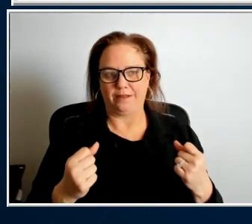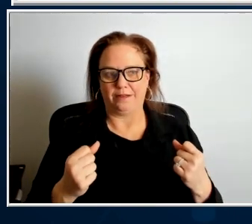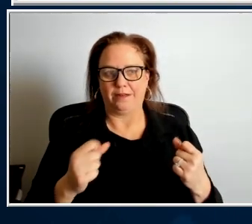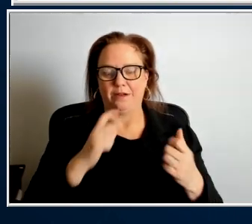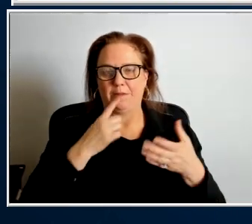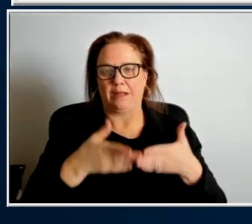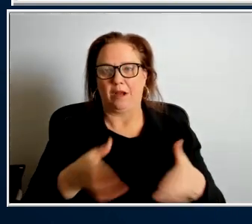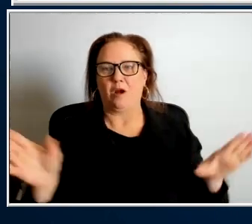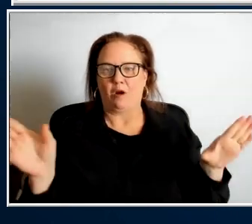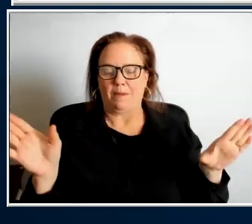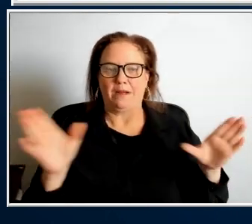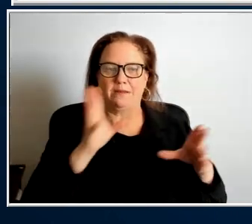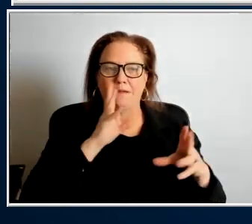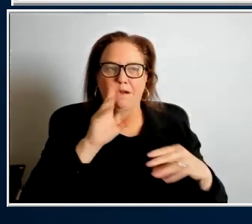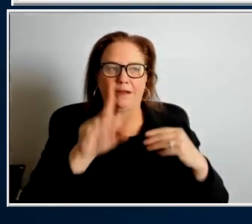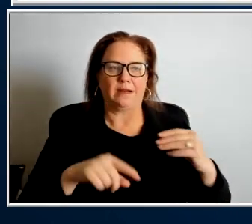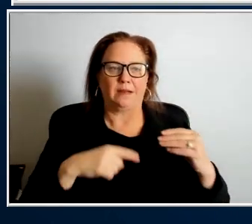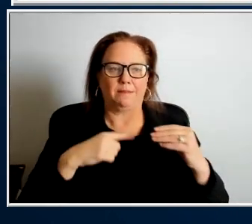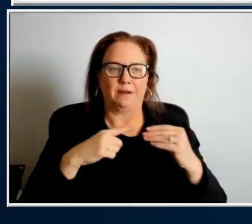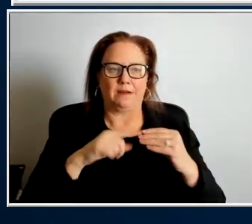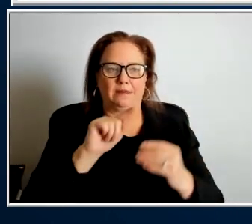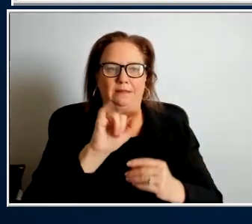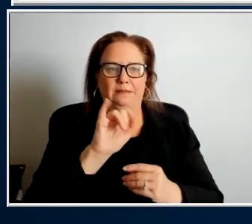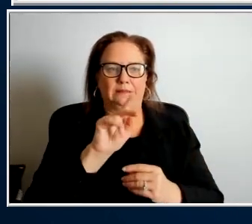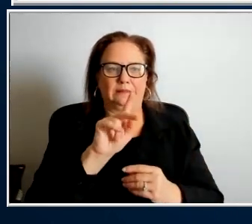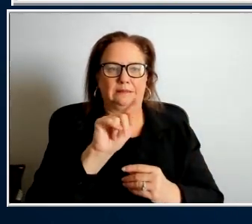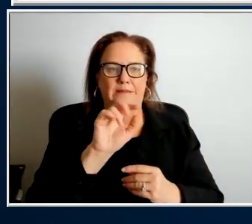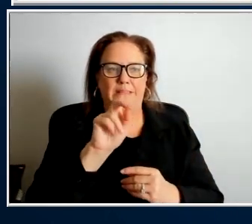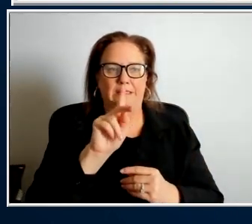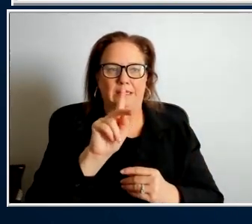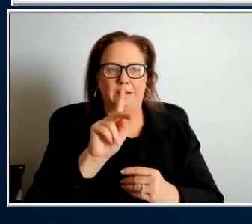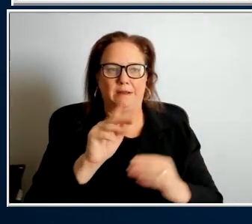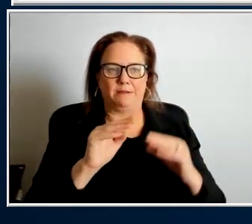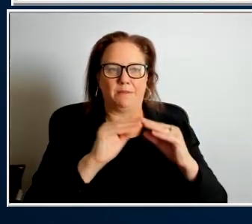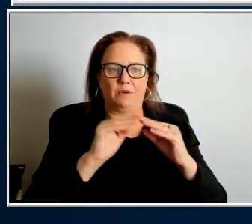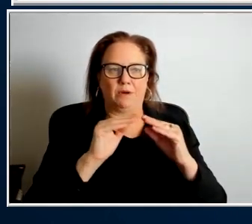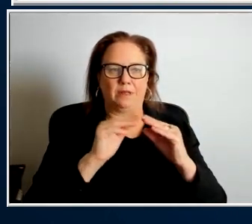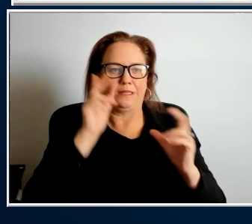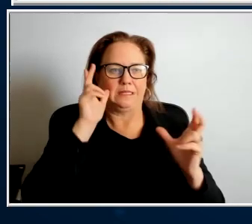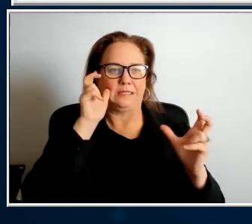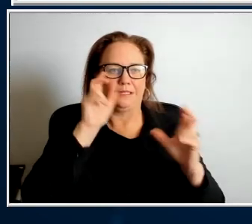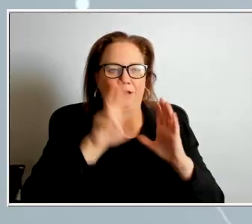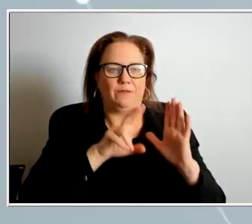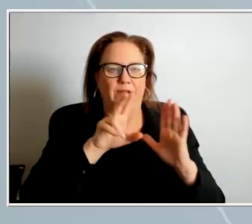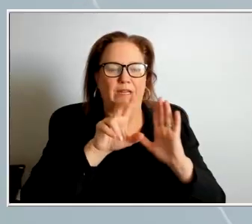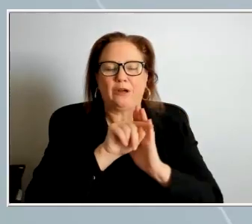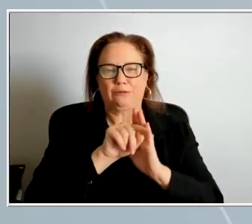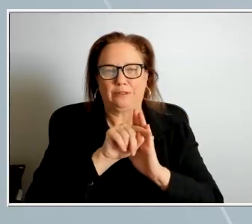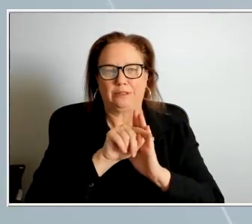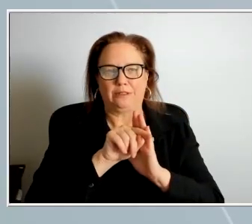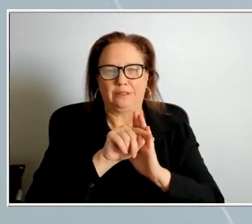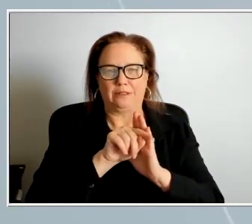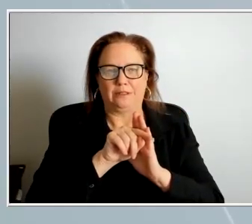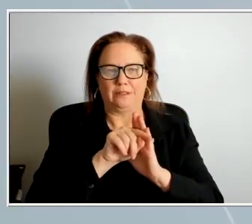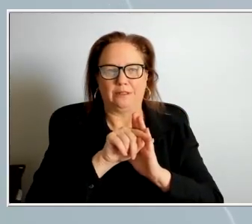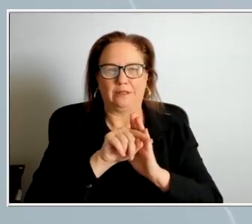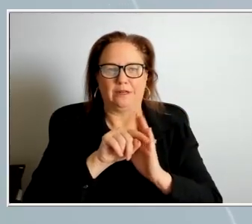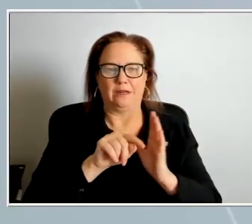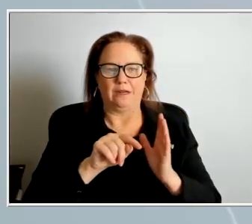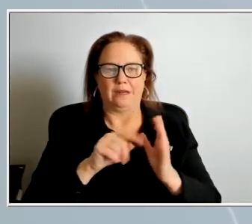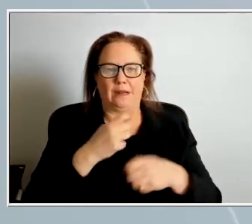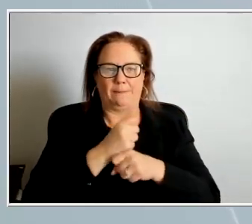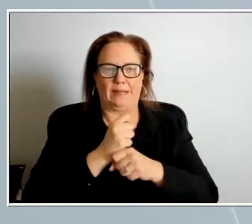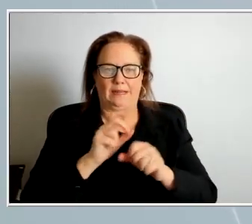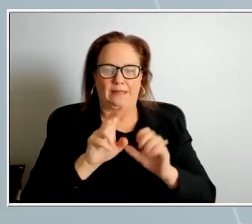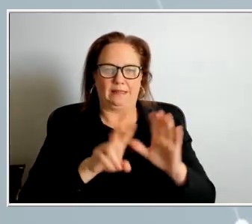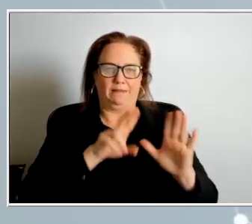open talking about on TikTok. So I want to talk with you more about that and listen to one of your videos here first. So I like making the videos, I like showing